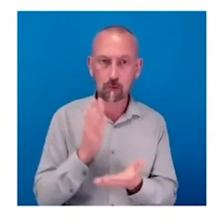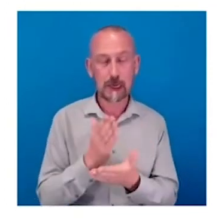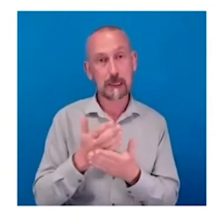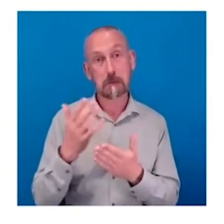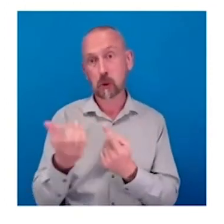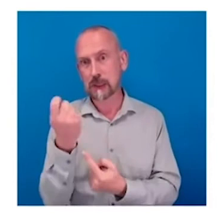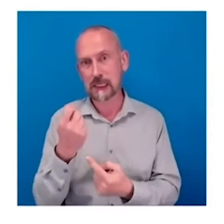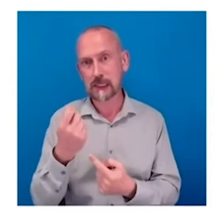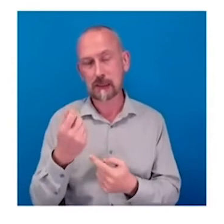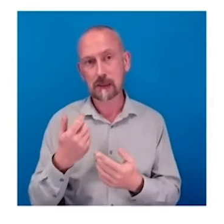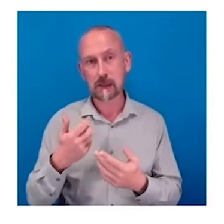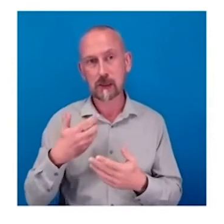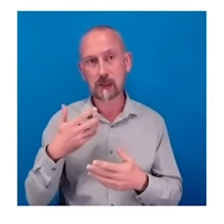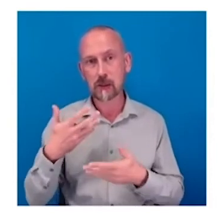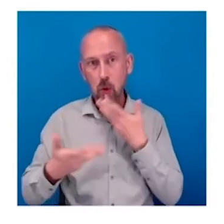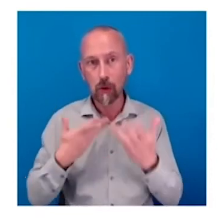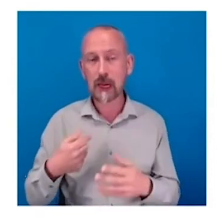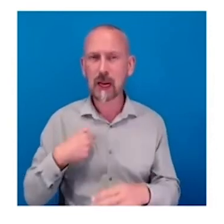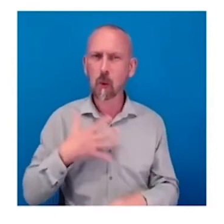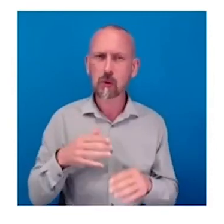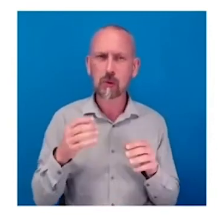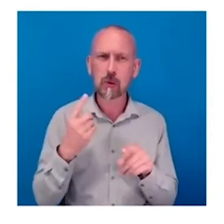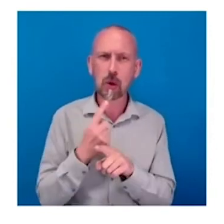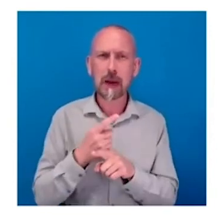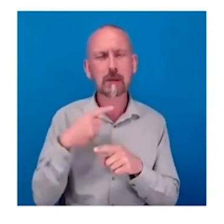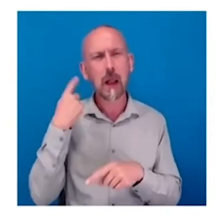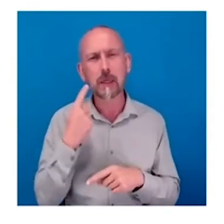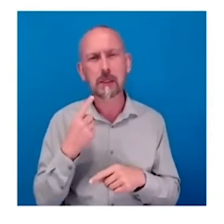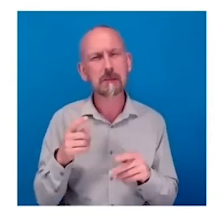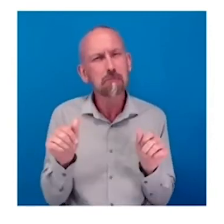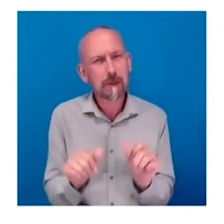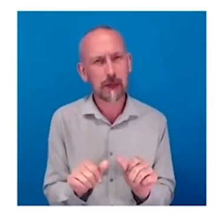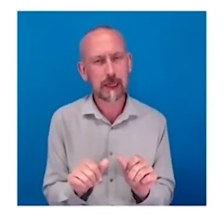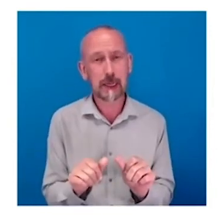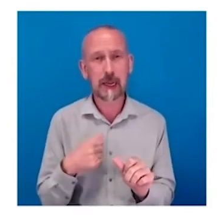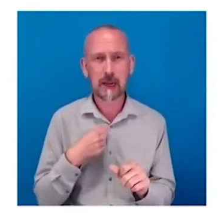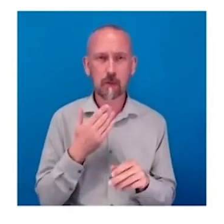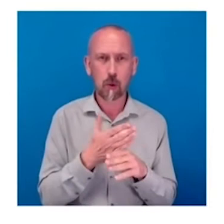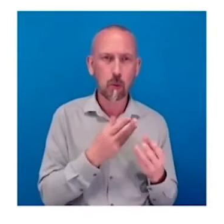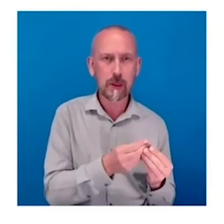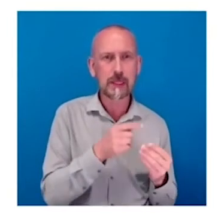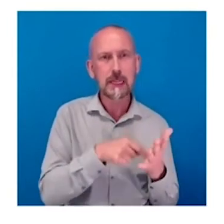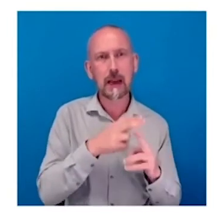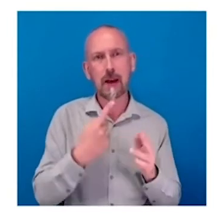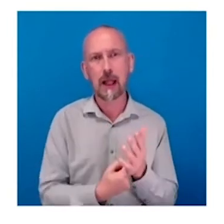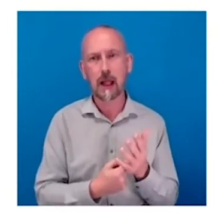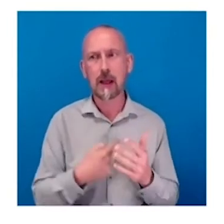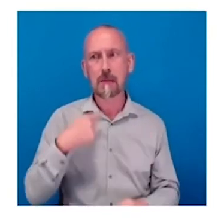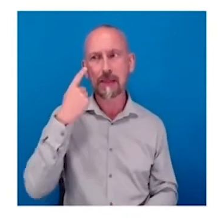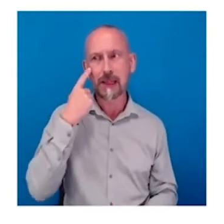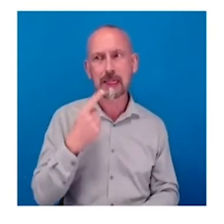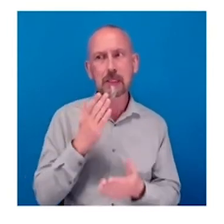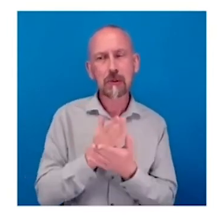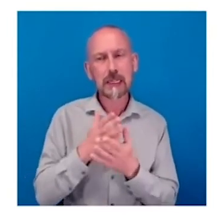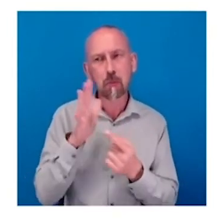think I have a role with Transport for London, and I think it's quite a good example of them embedding working with disabled people,